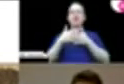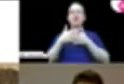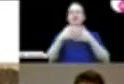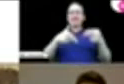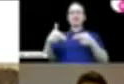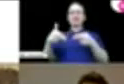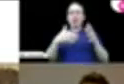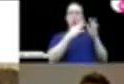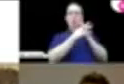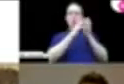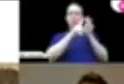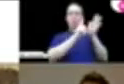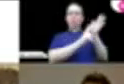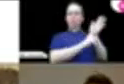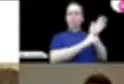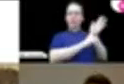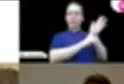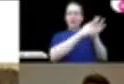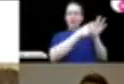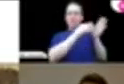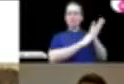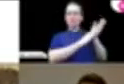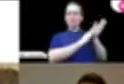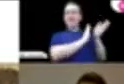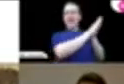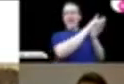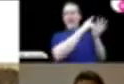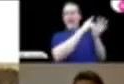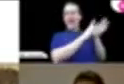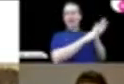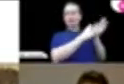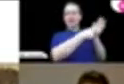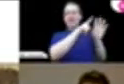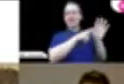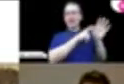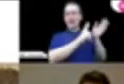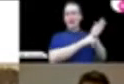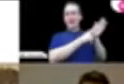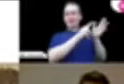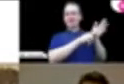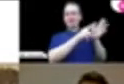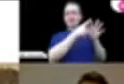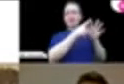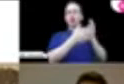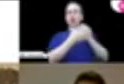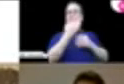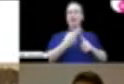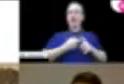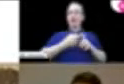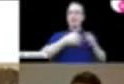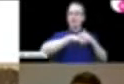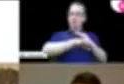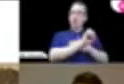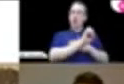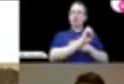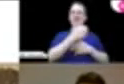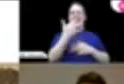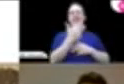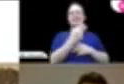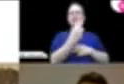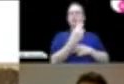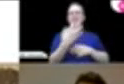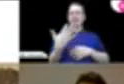Henry Lane. And he was born in New England in around 1825. He became a dance